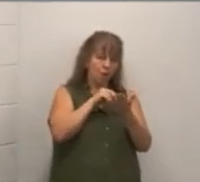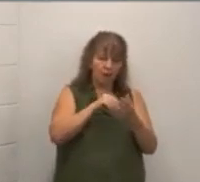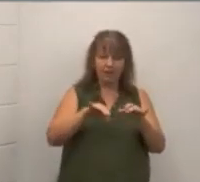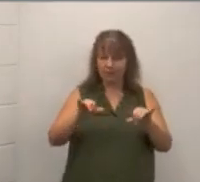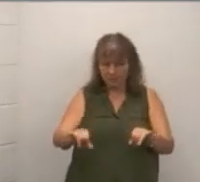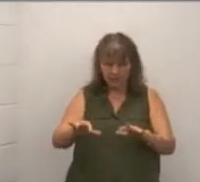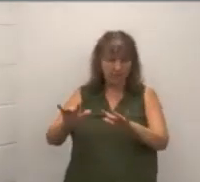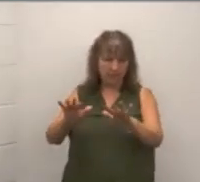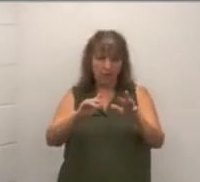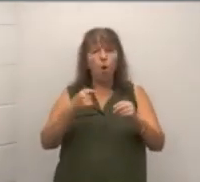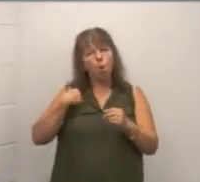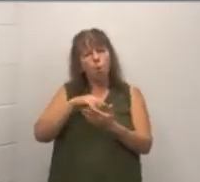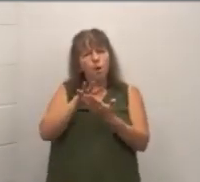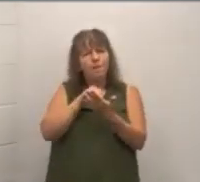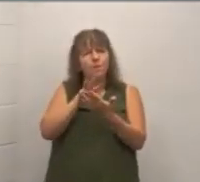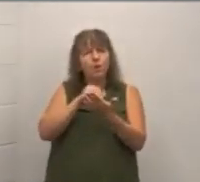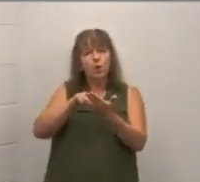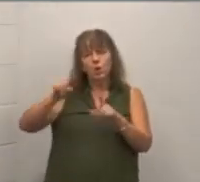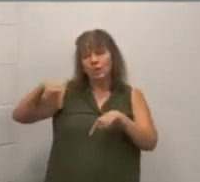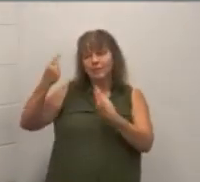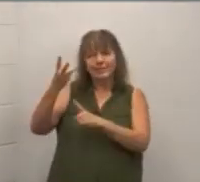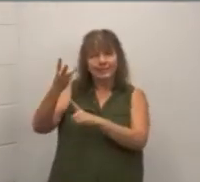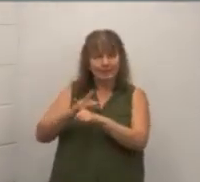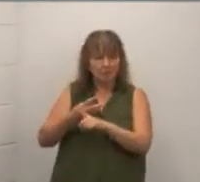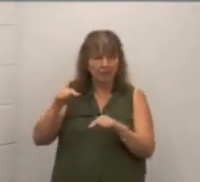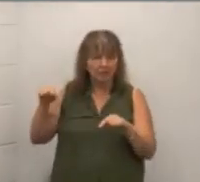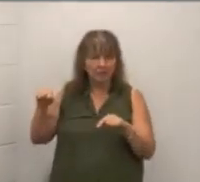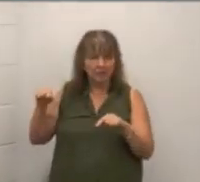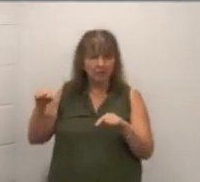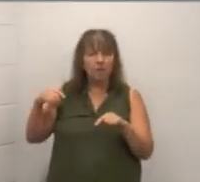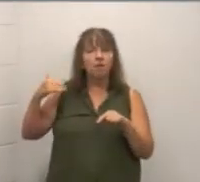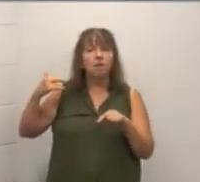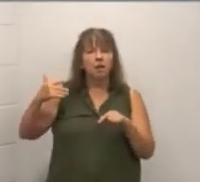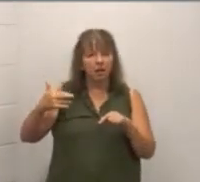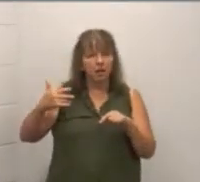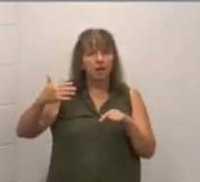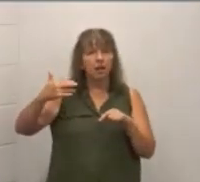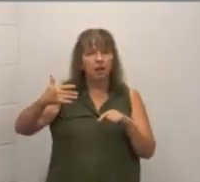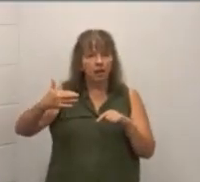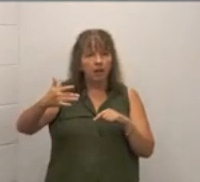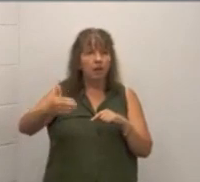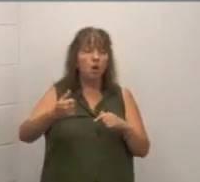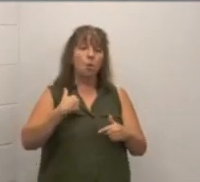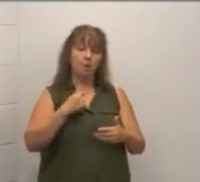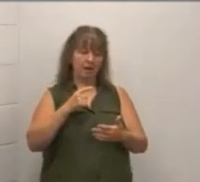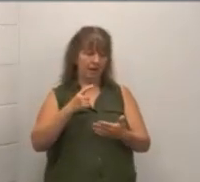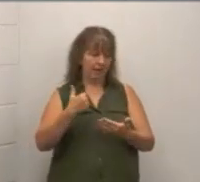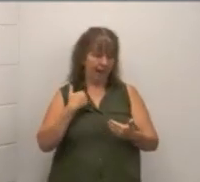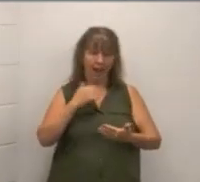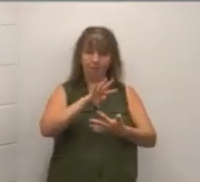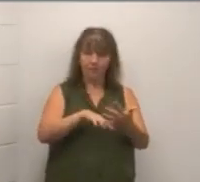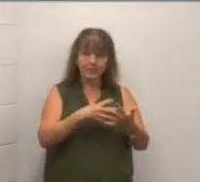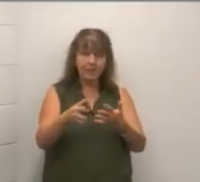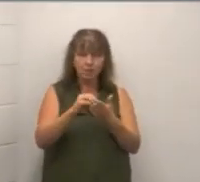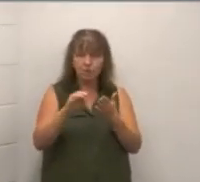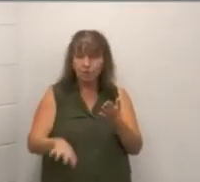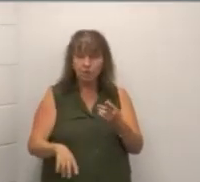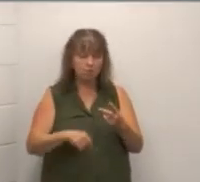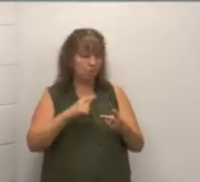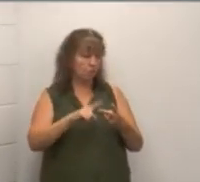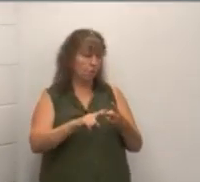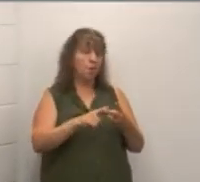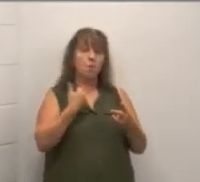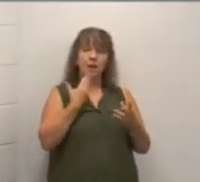levels. We are having students follow a schedule. We have introduced more effective